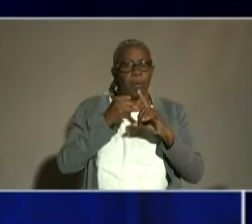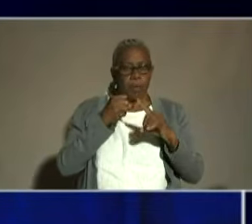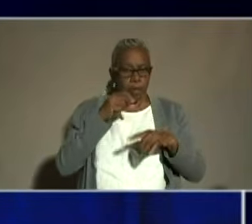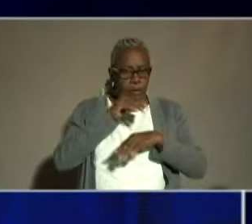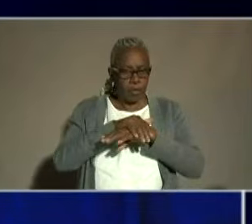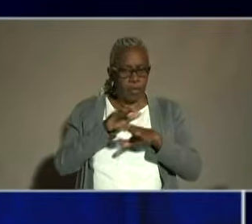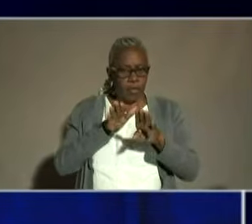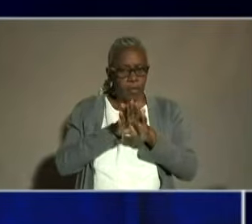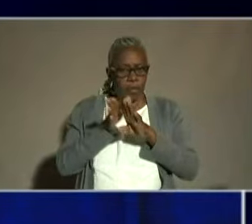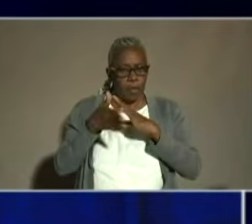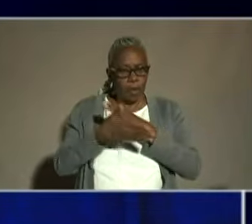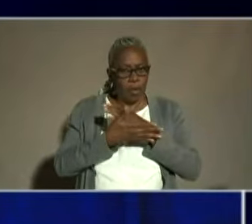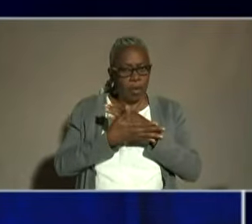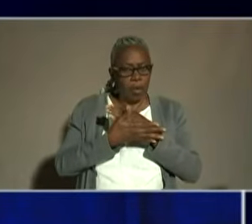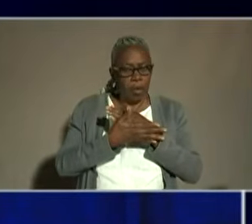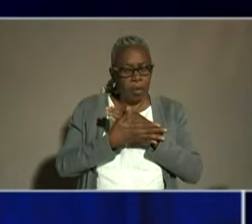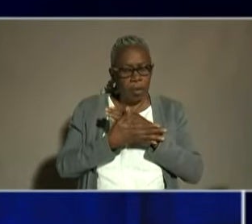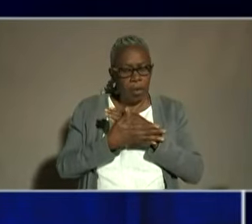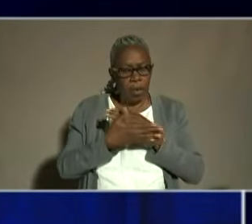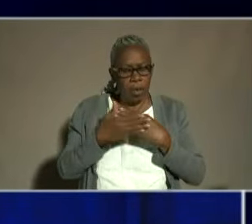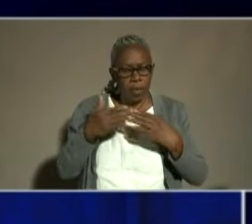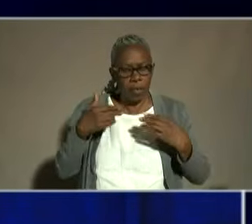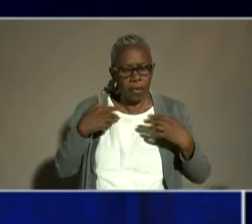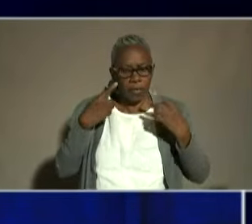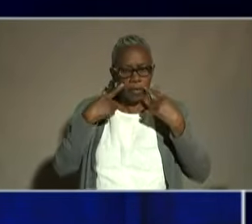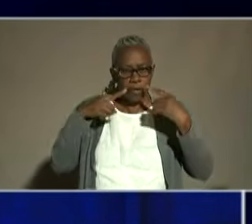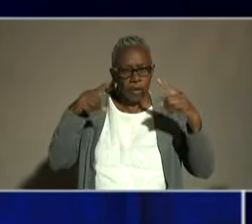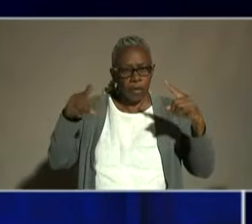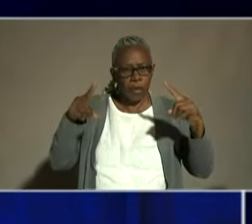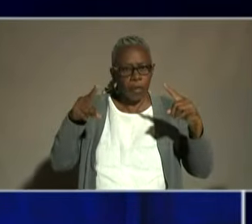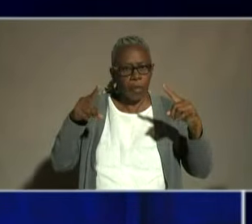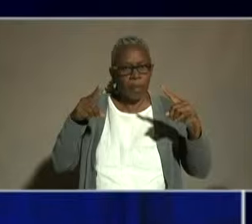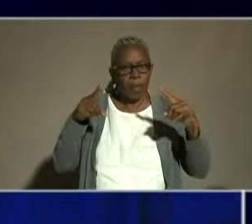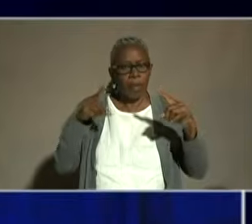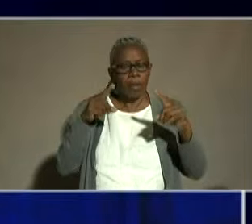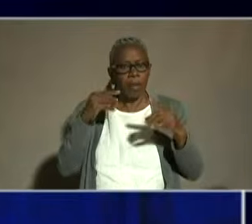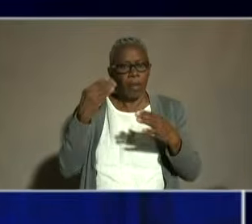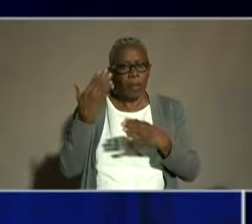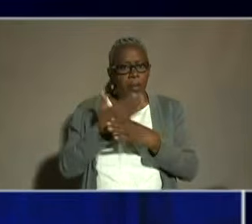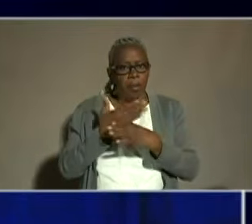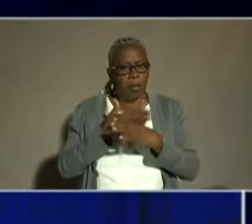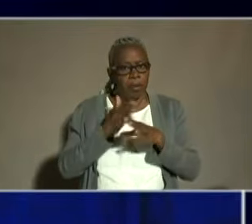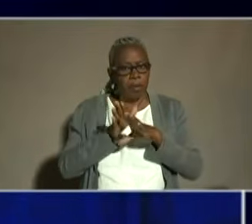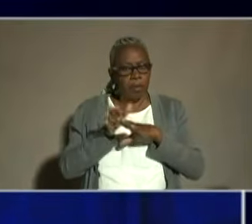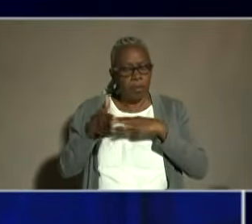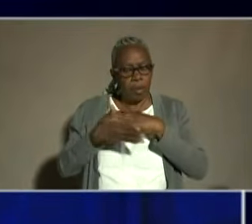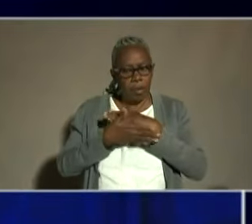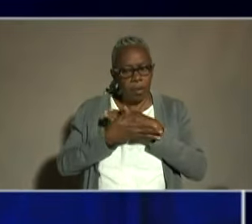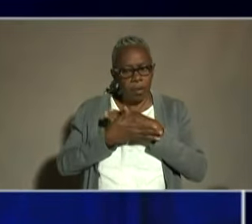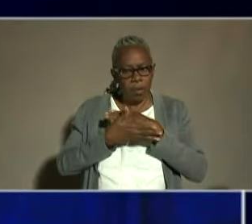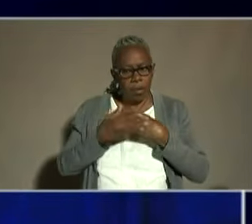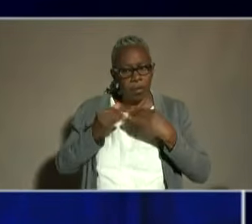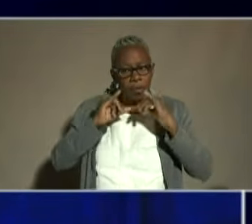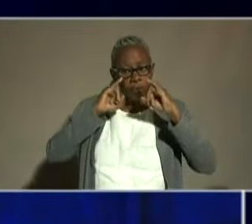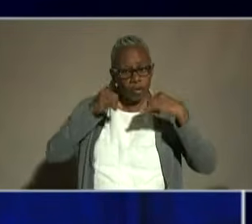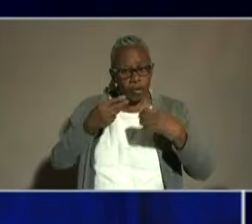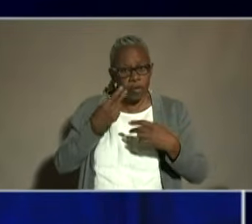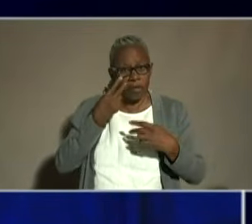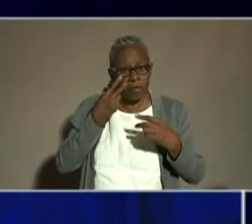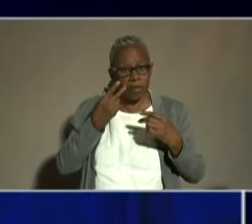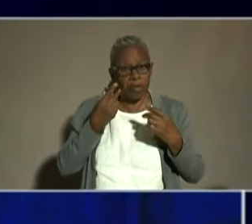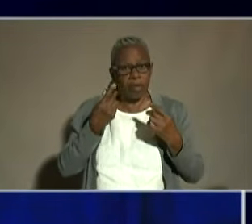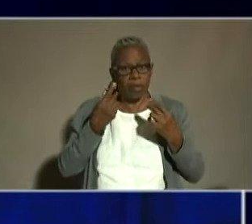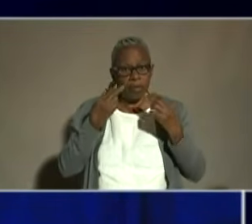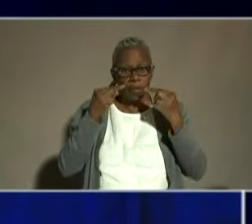parties undermine press freedom and has been reflected in Jamaica's slippage on the World Press Freedom Index. We have just seen the release of the names of